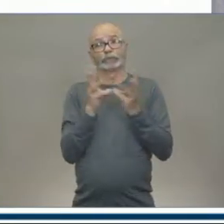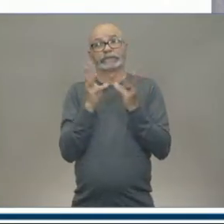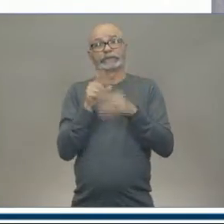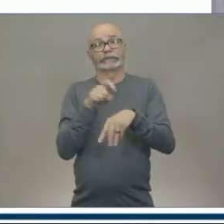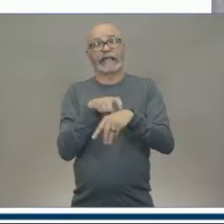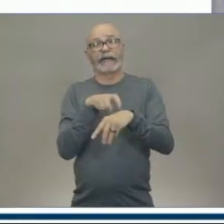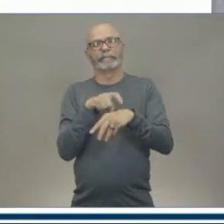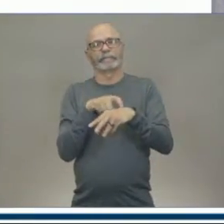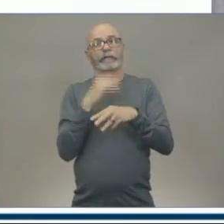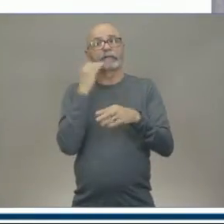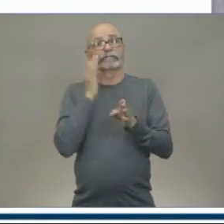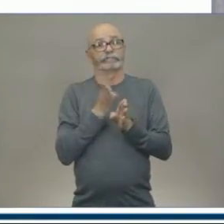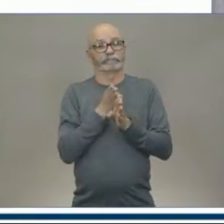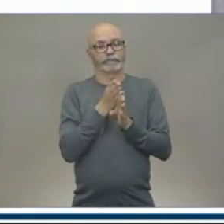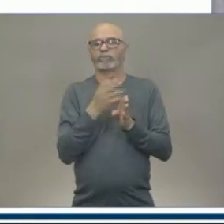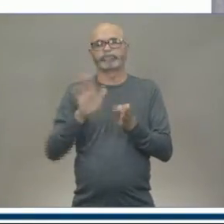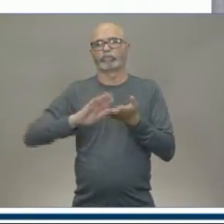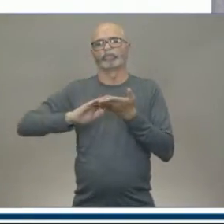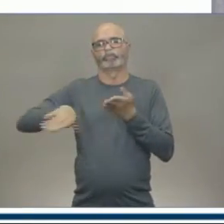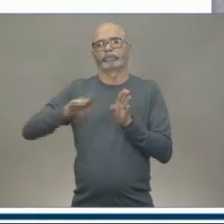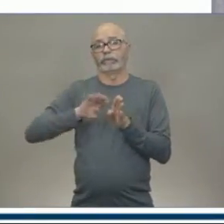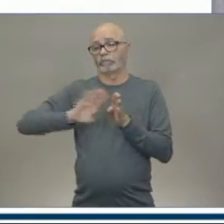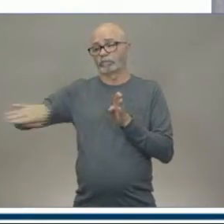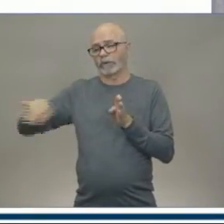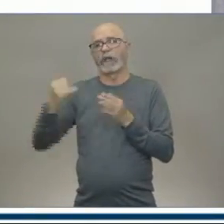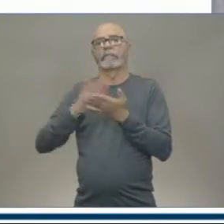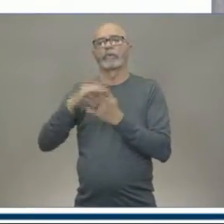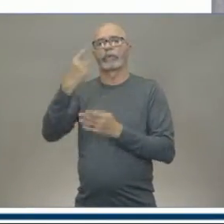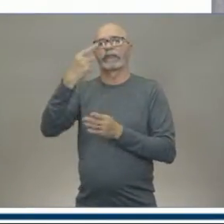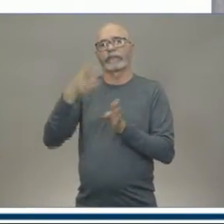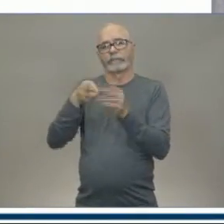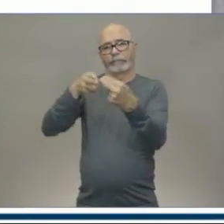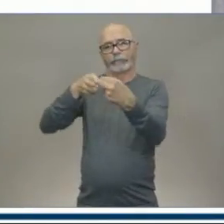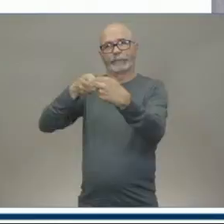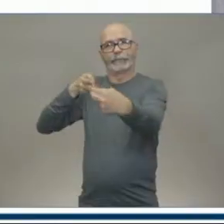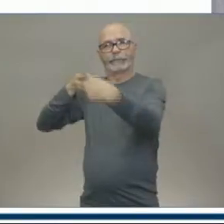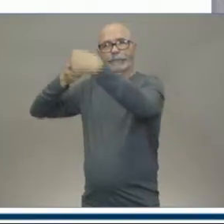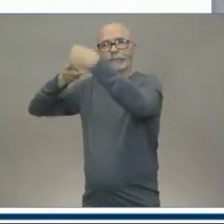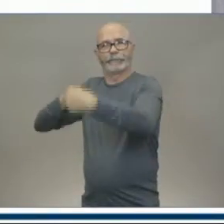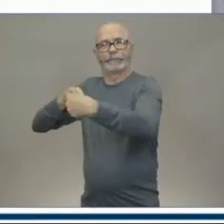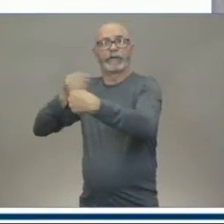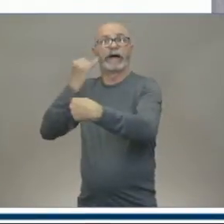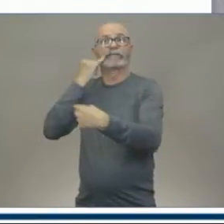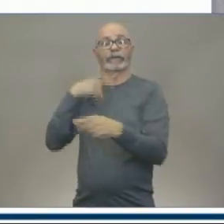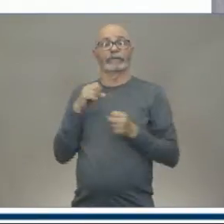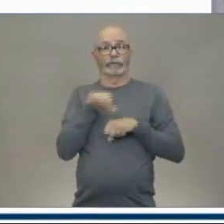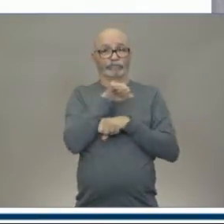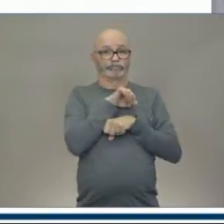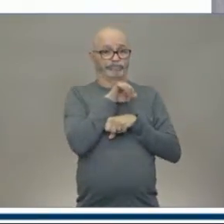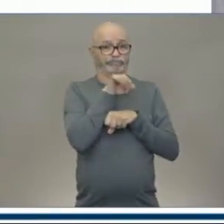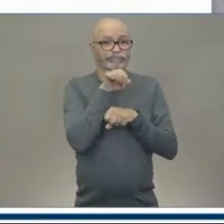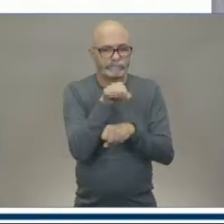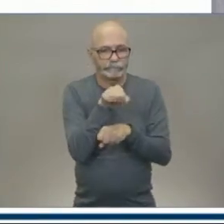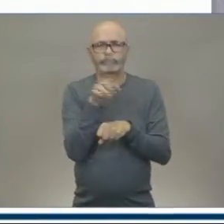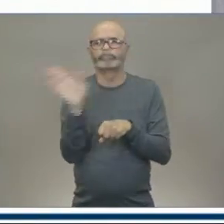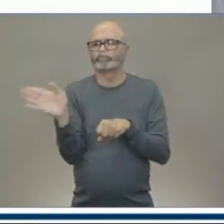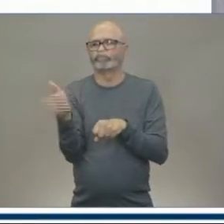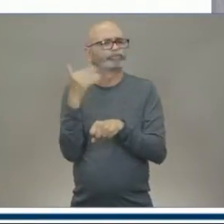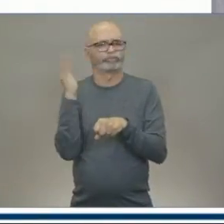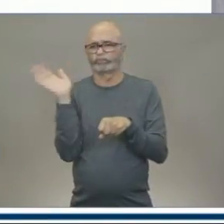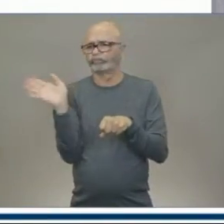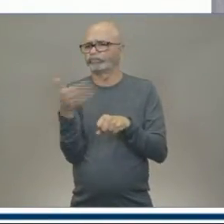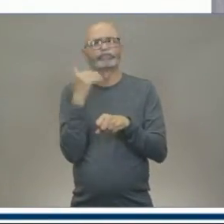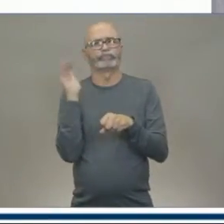we will leave that barrier in place just in case we need to reinstate it. Which means traffic will need to slow down as it starts crossing